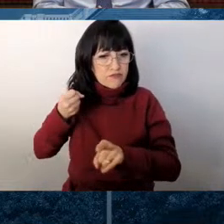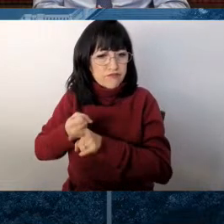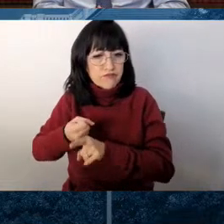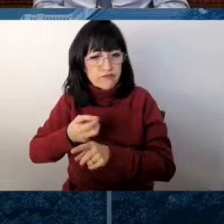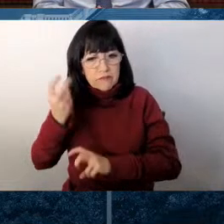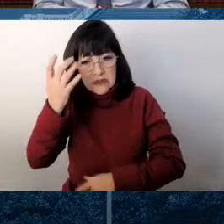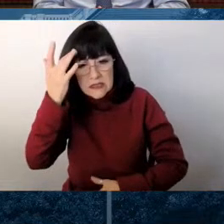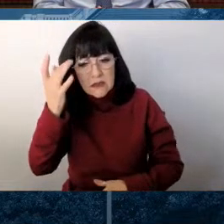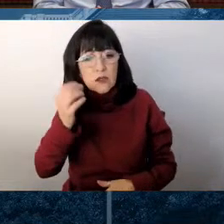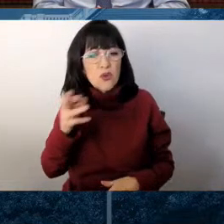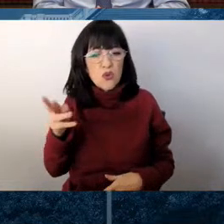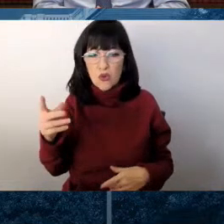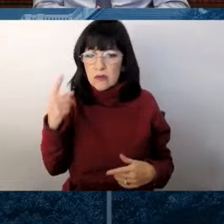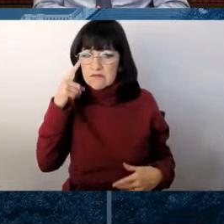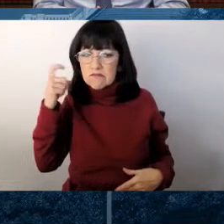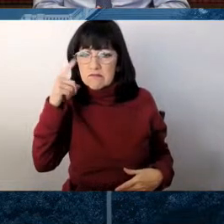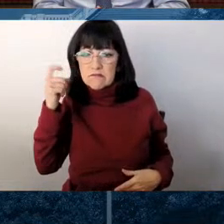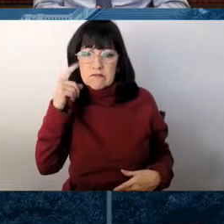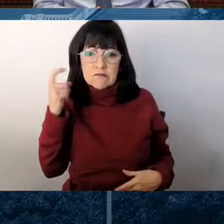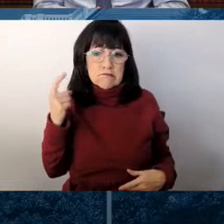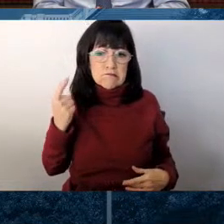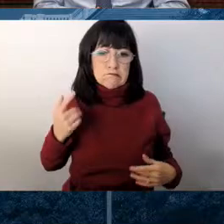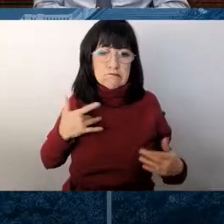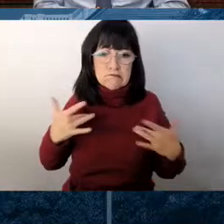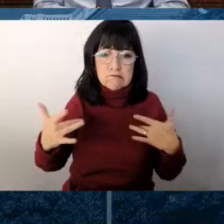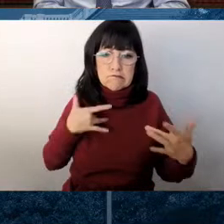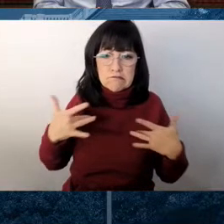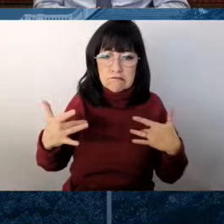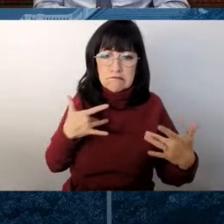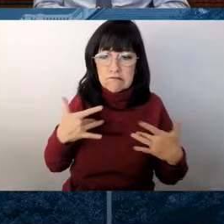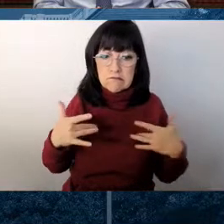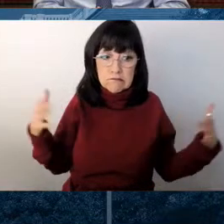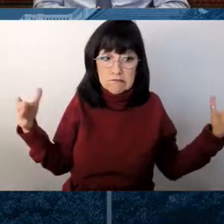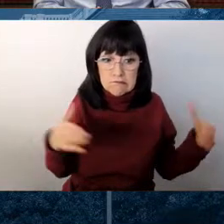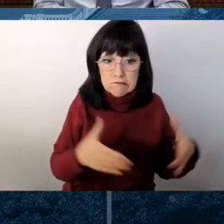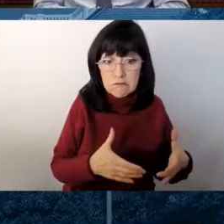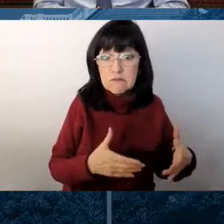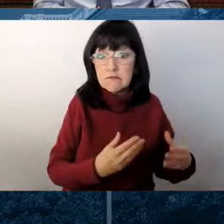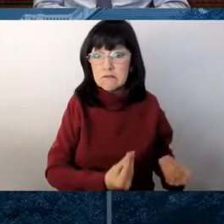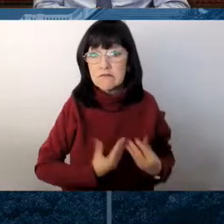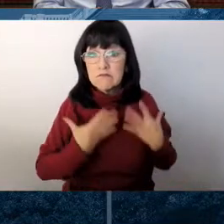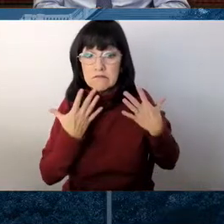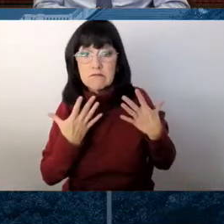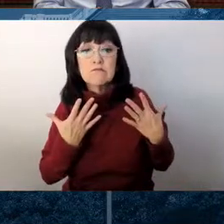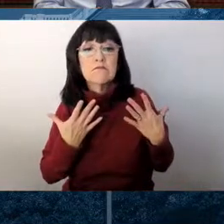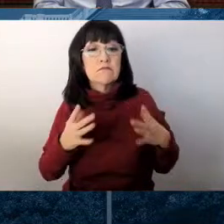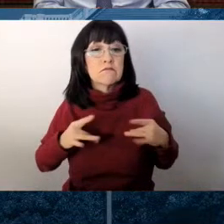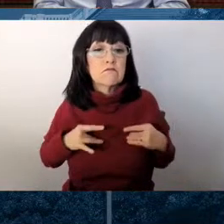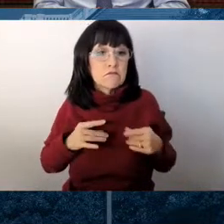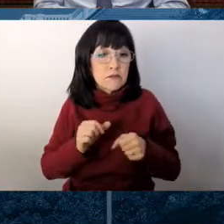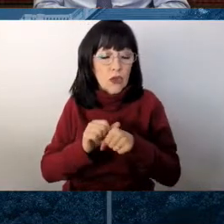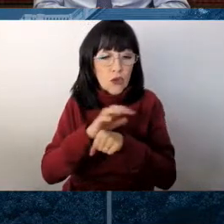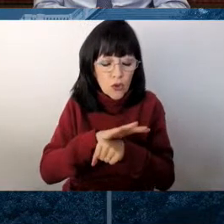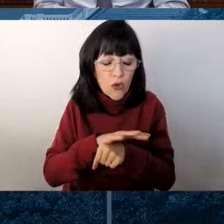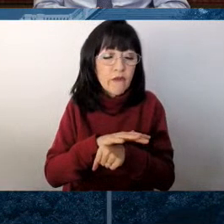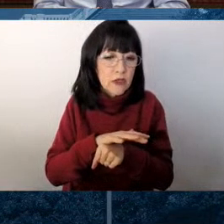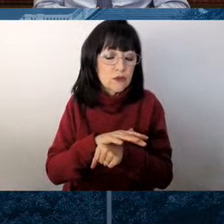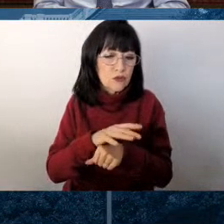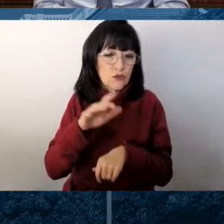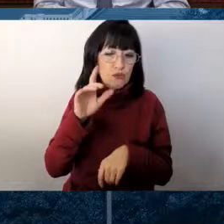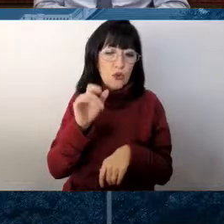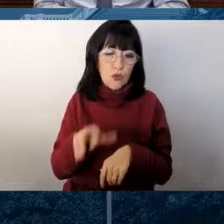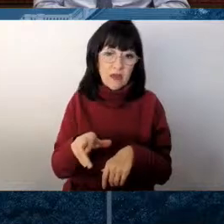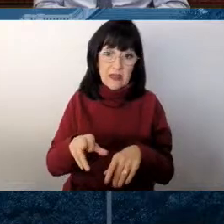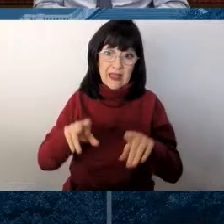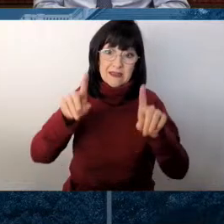currently testing at a rate full out, all of our resources to test. If you could update the slide